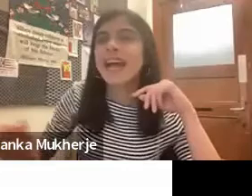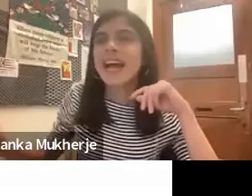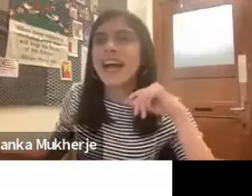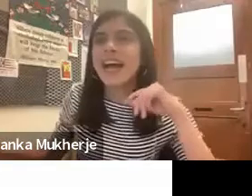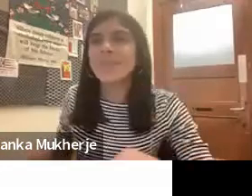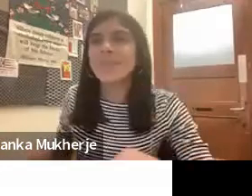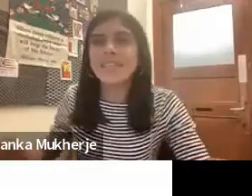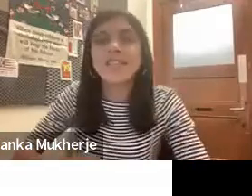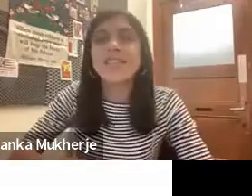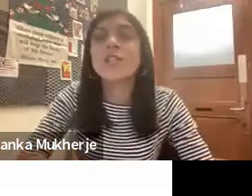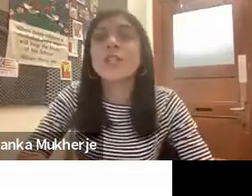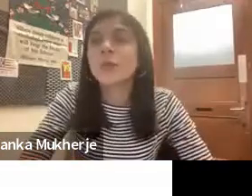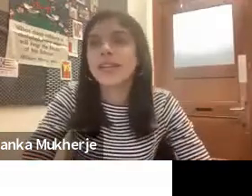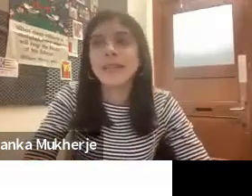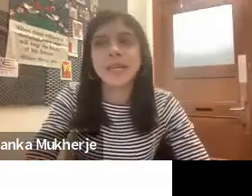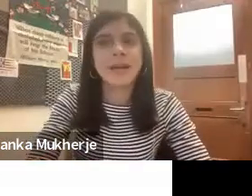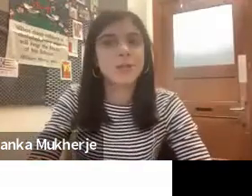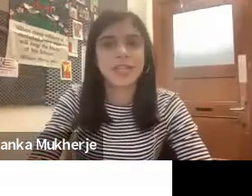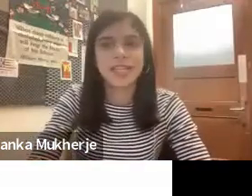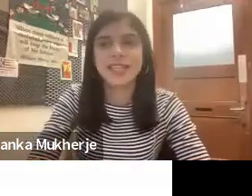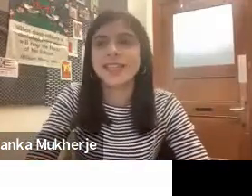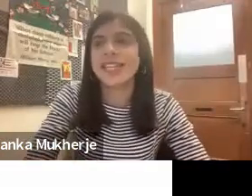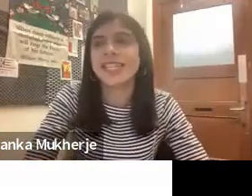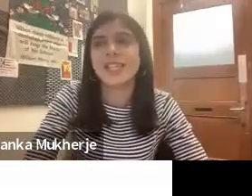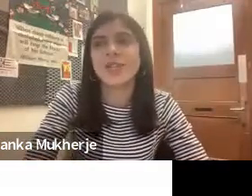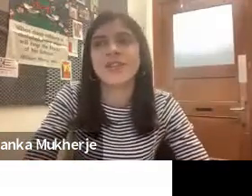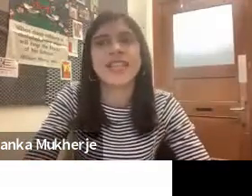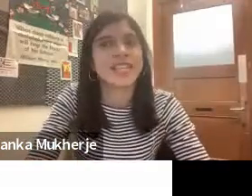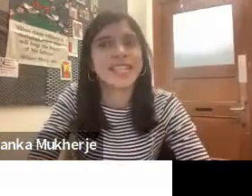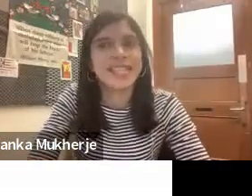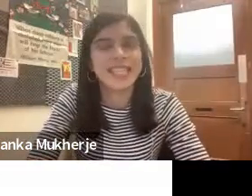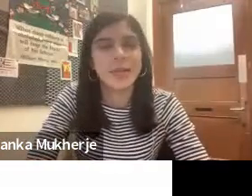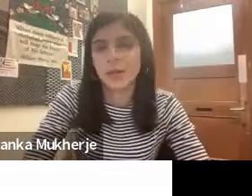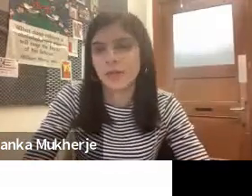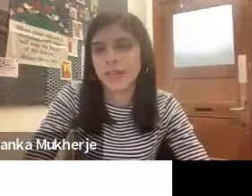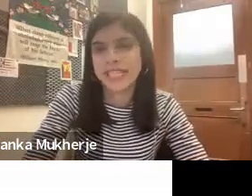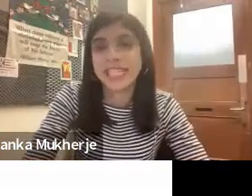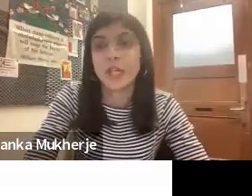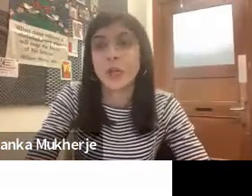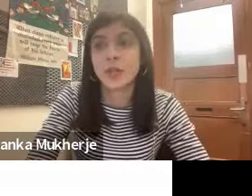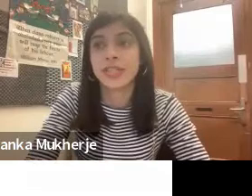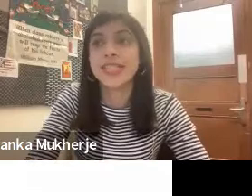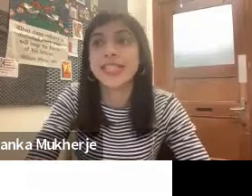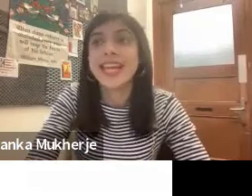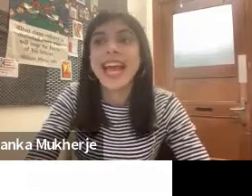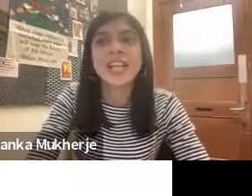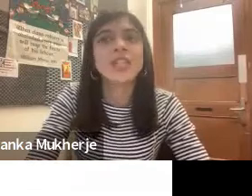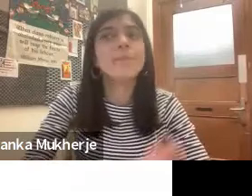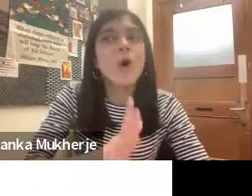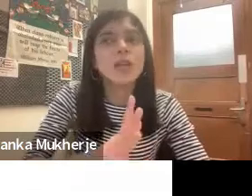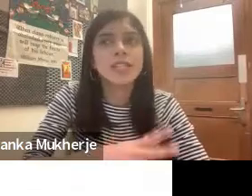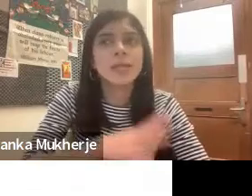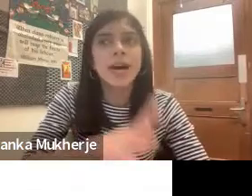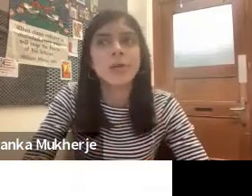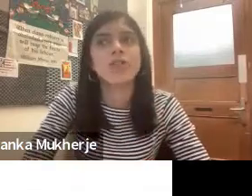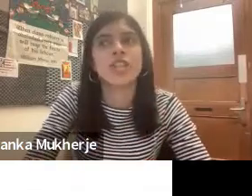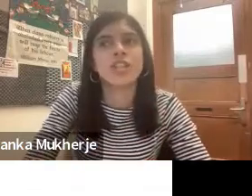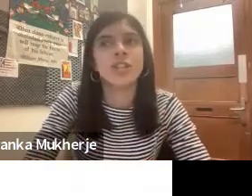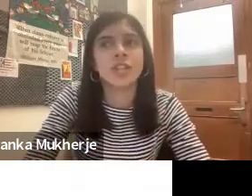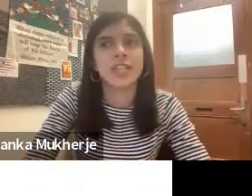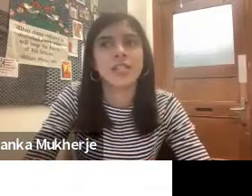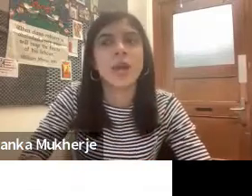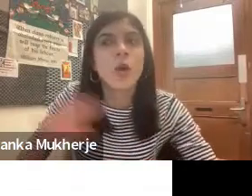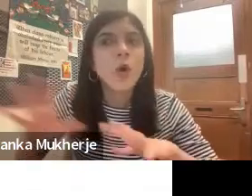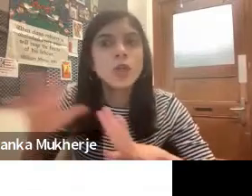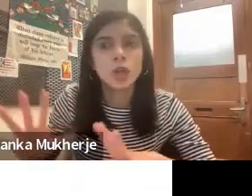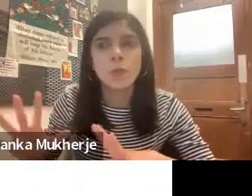Yep. Here is a doodle made by Dorinda, a resident of Sutton Estate and one of my key interlocutors, as she mocks the borough's